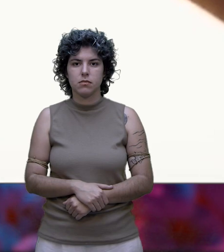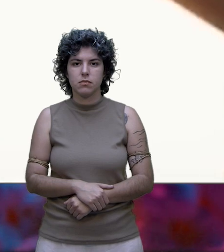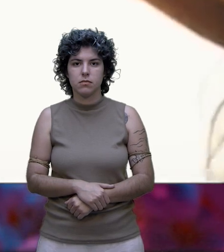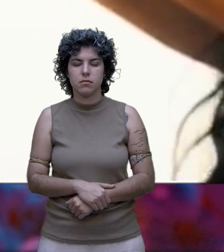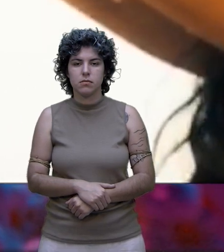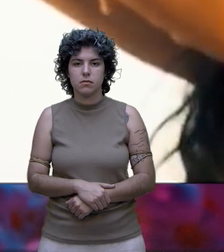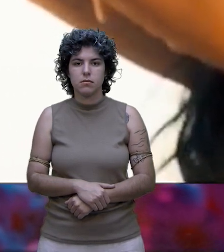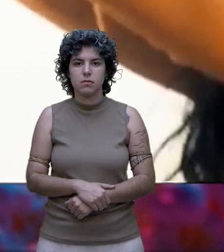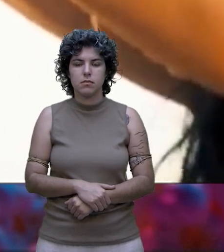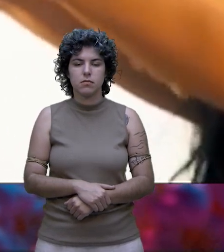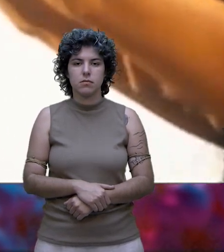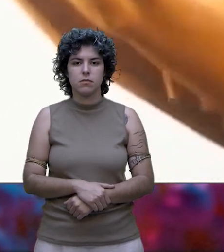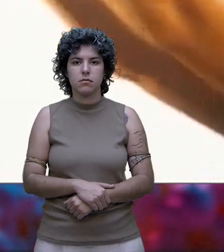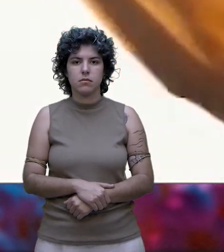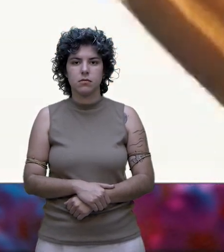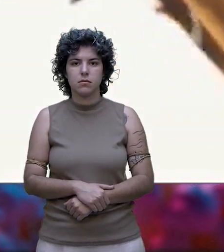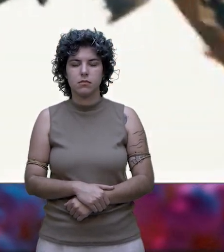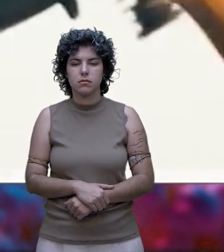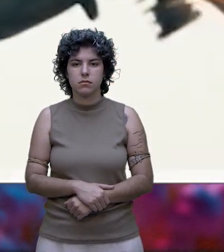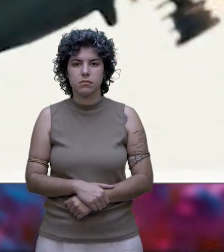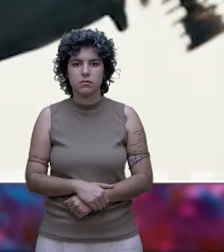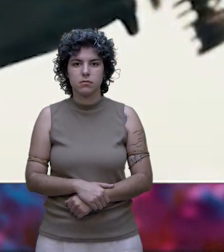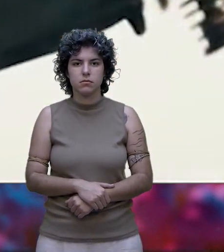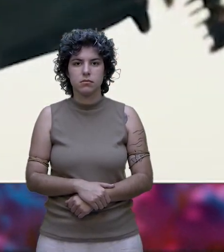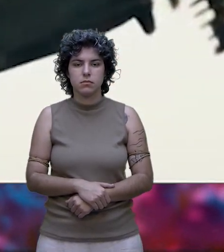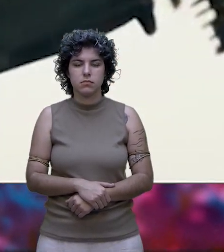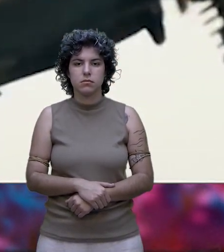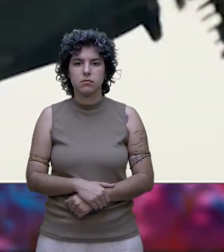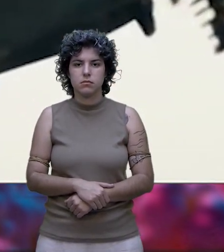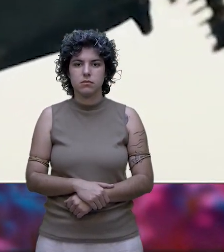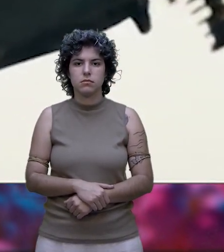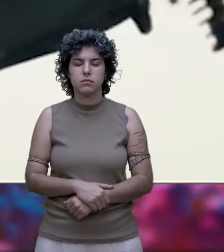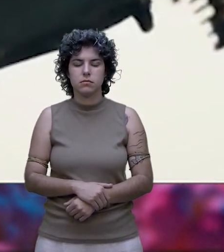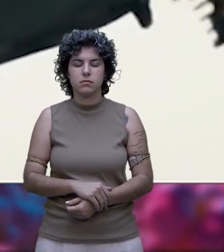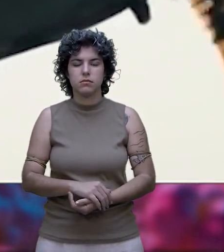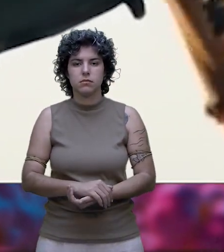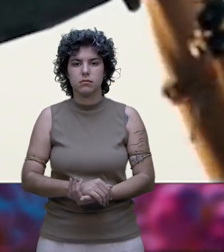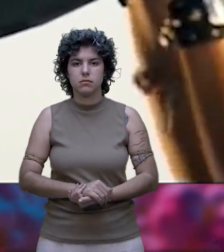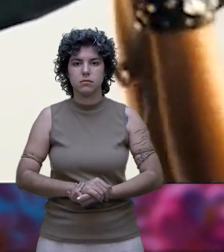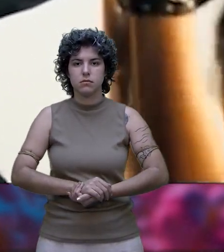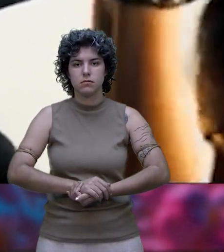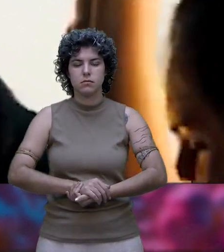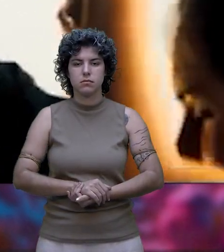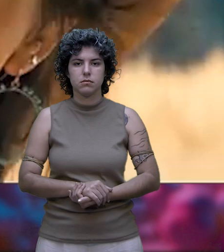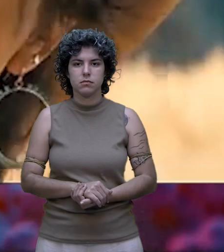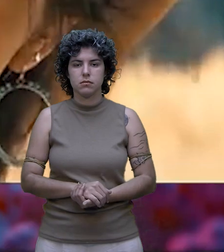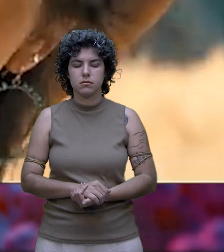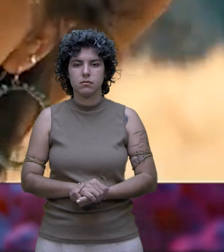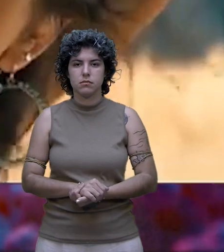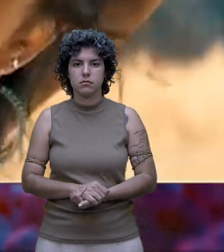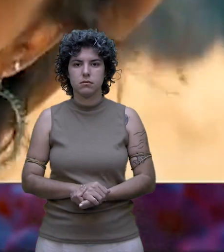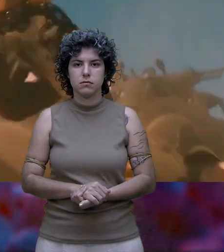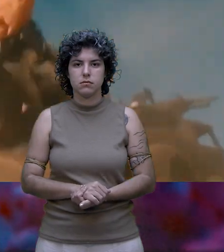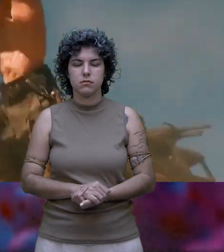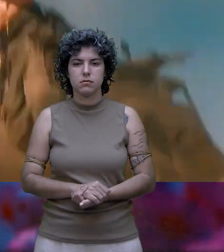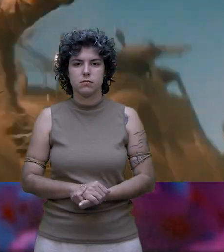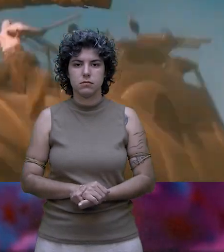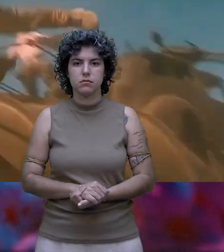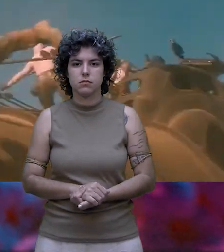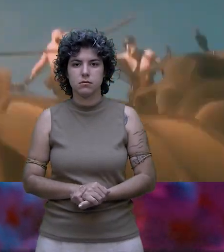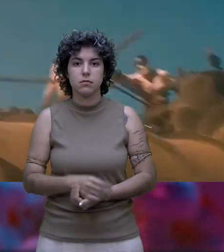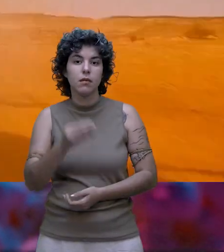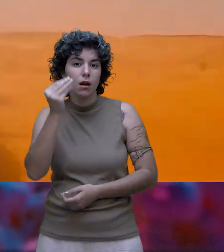just wouldn't peg you for mechanical. Well, you know, I don't really broadcast it. Guys don't like it when you know more about cars than they do.